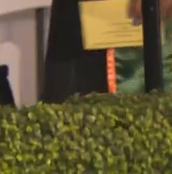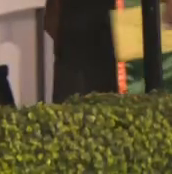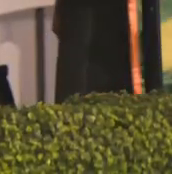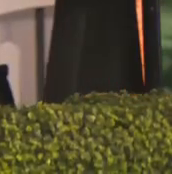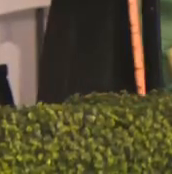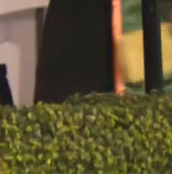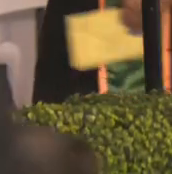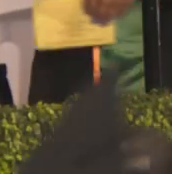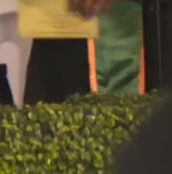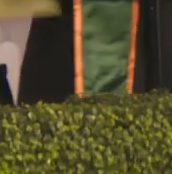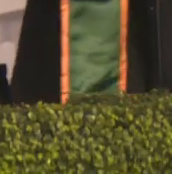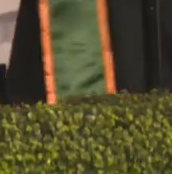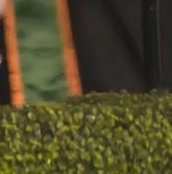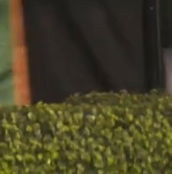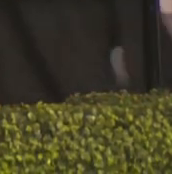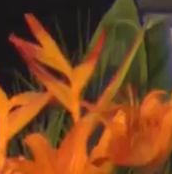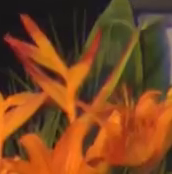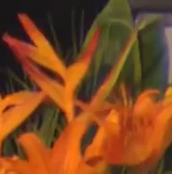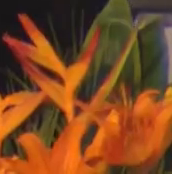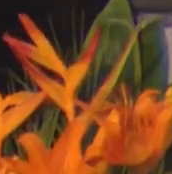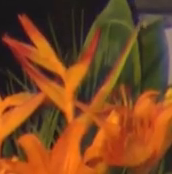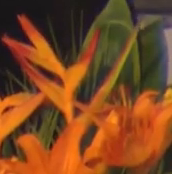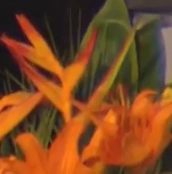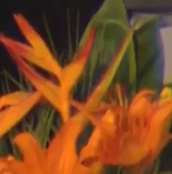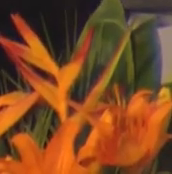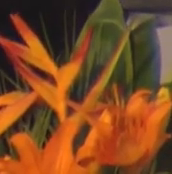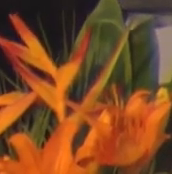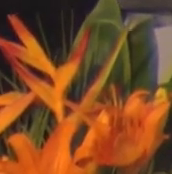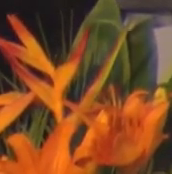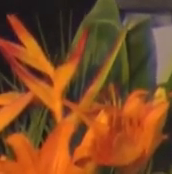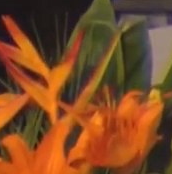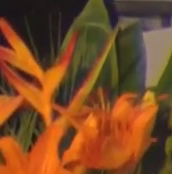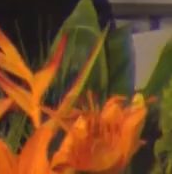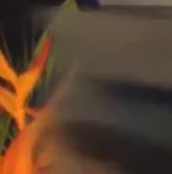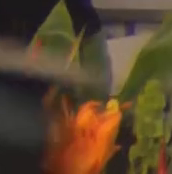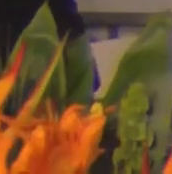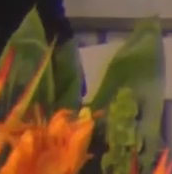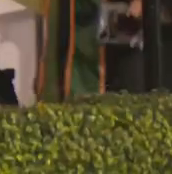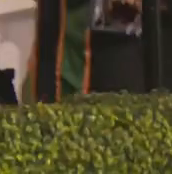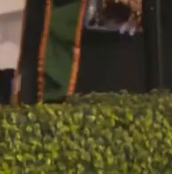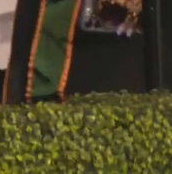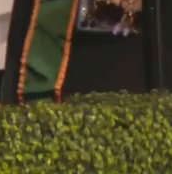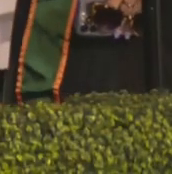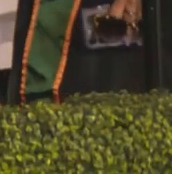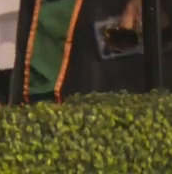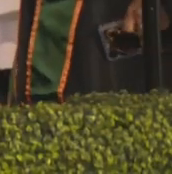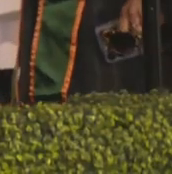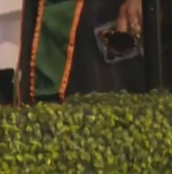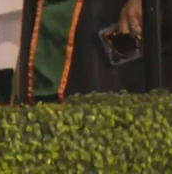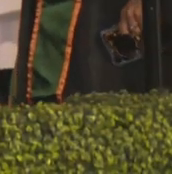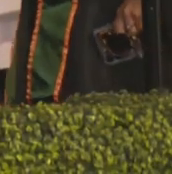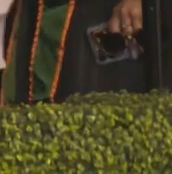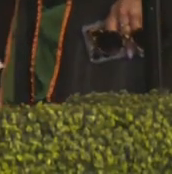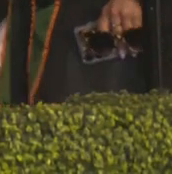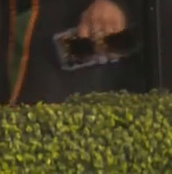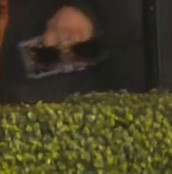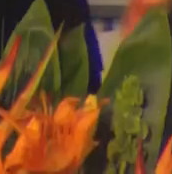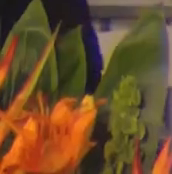Vanessa Amanda Williams. Andrea Magana Garcia. Sonia Arellano.